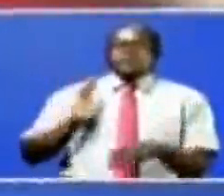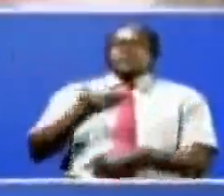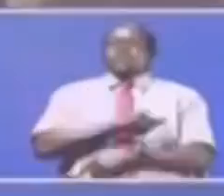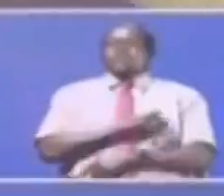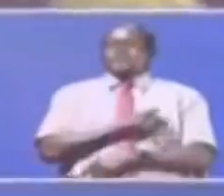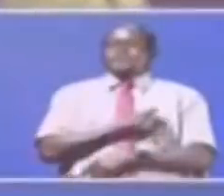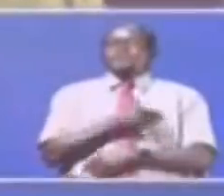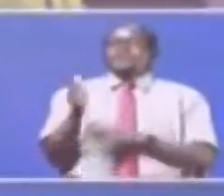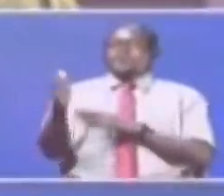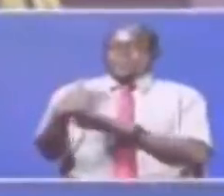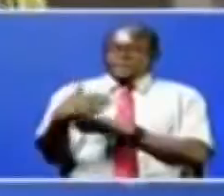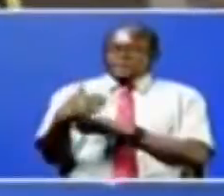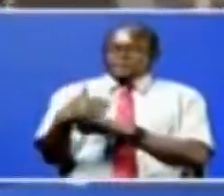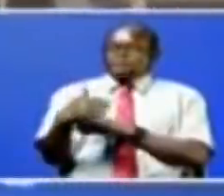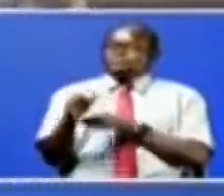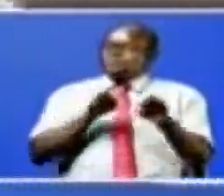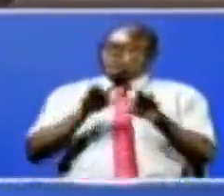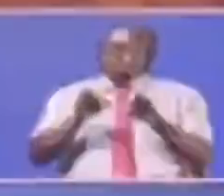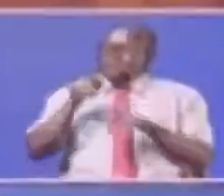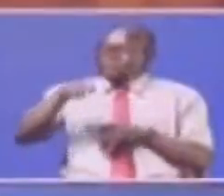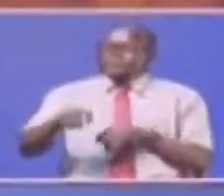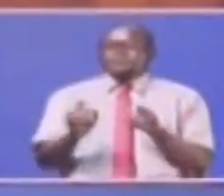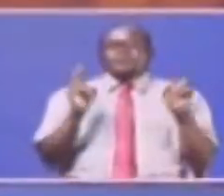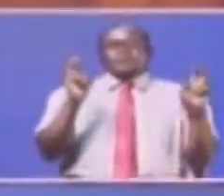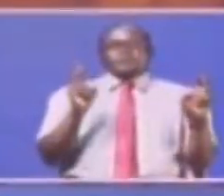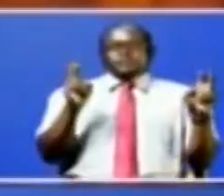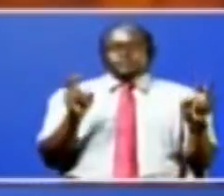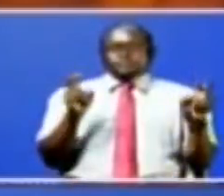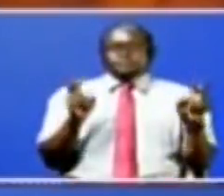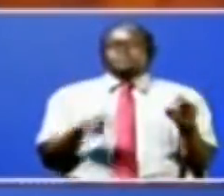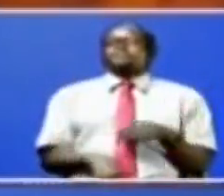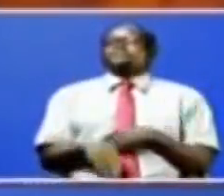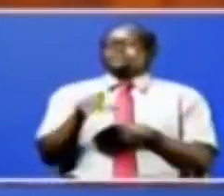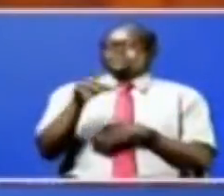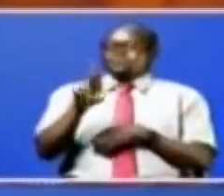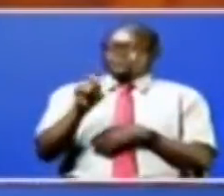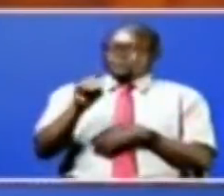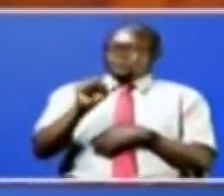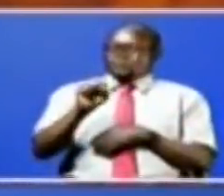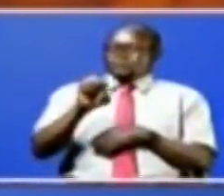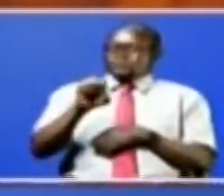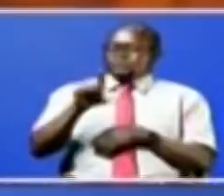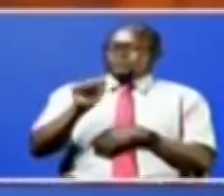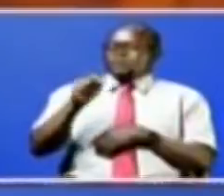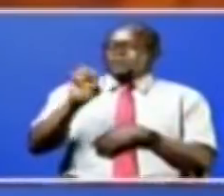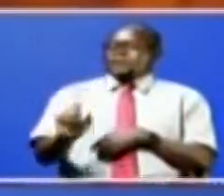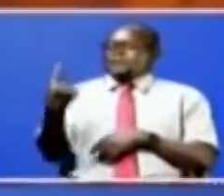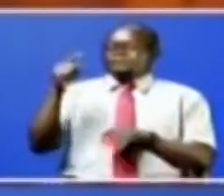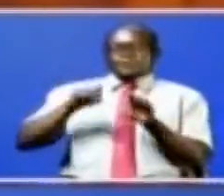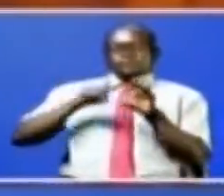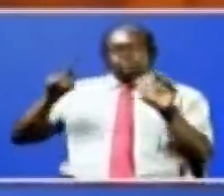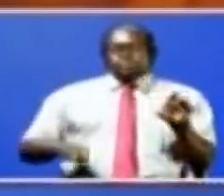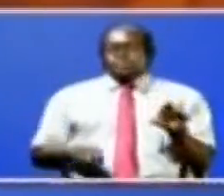Assembly on Thursday to expound on these developments. Dr. Roslyn Akombe was the first commissioner to resign from